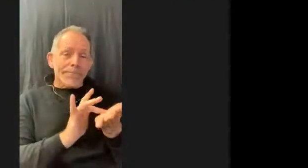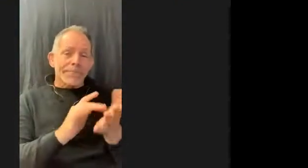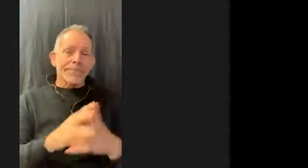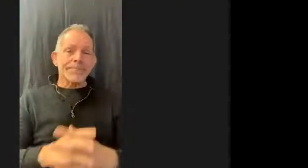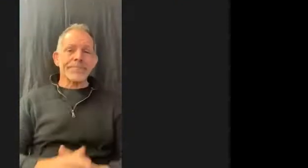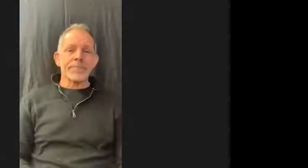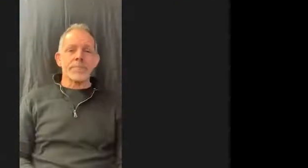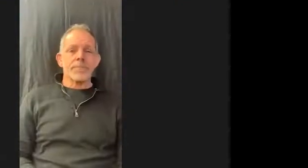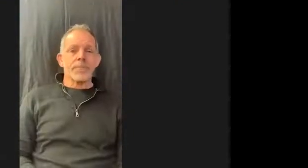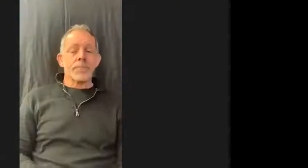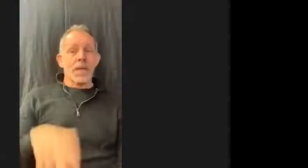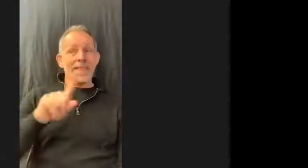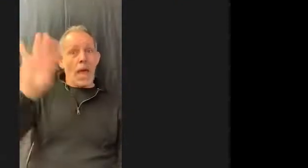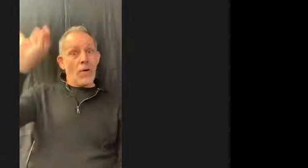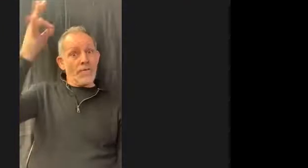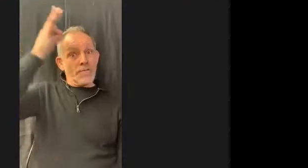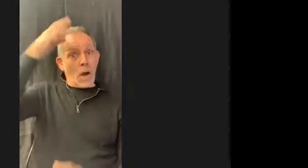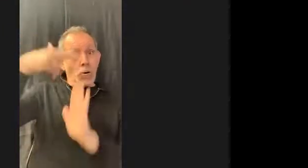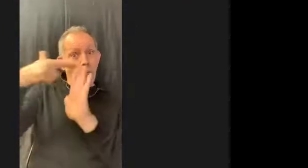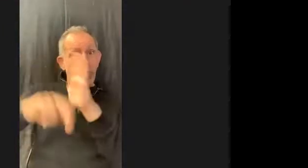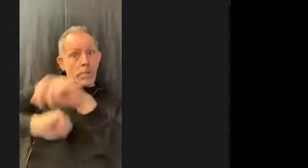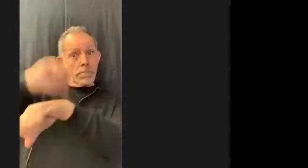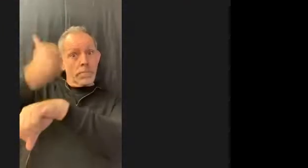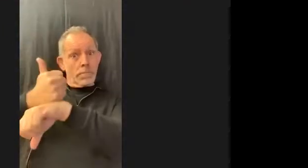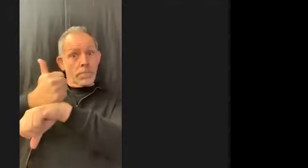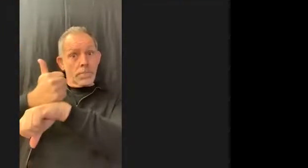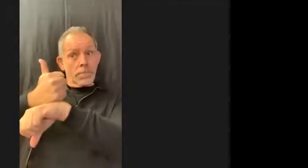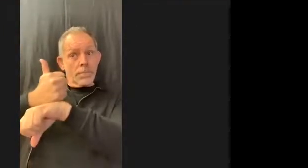entire county employee base.